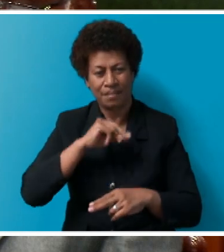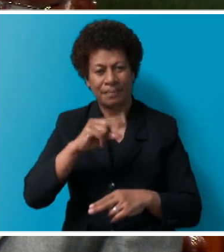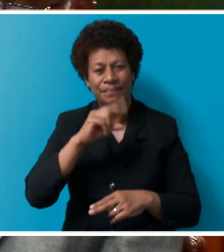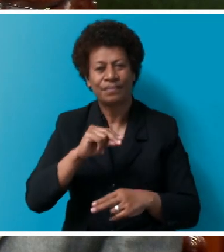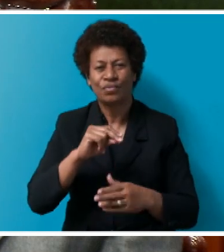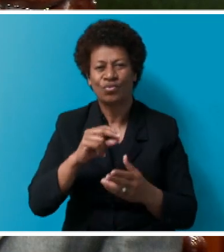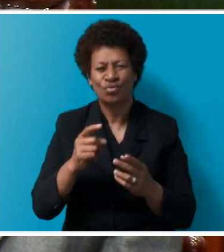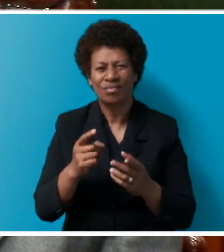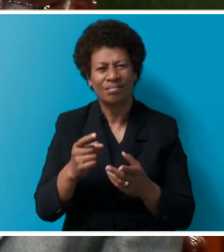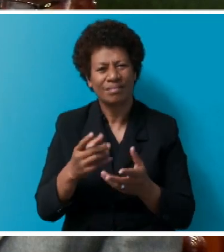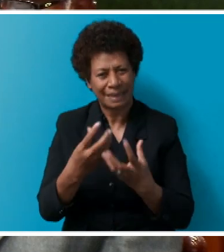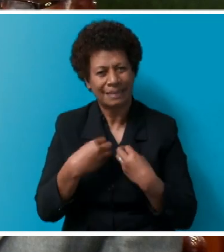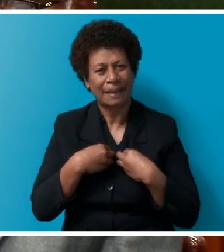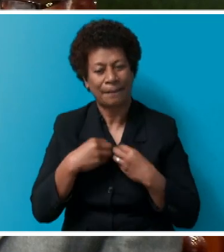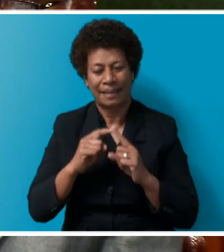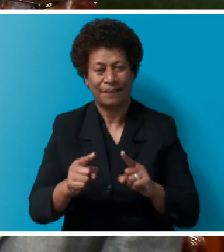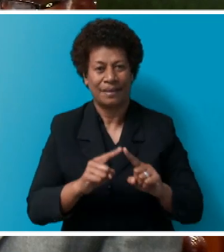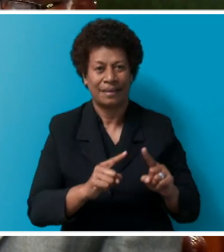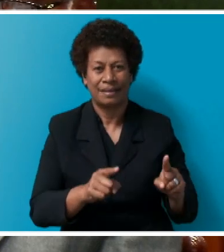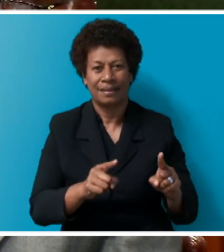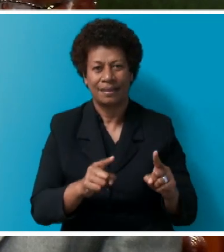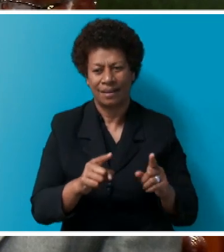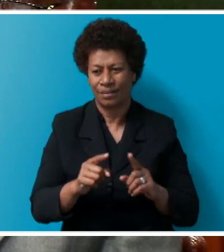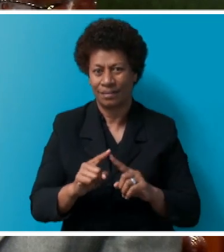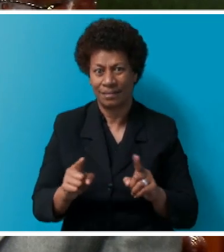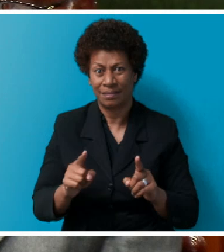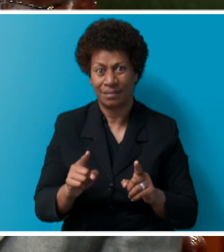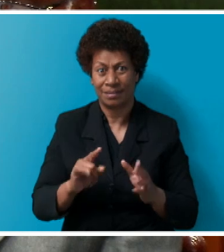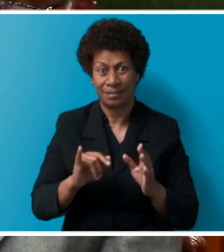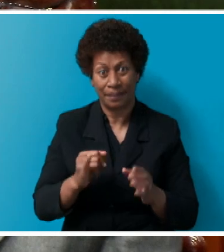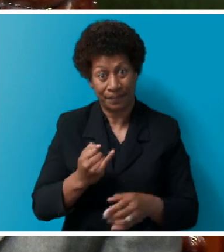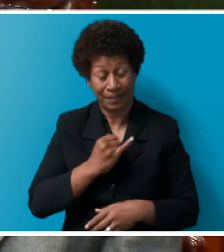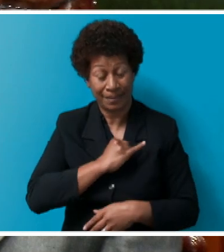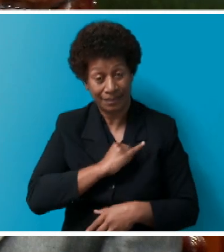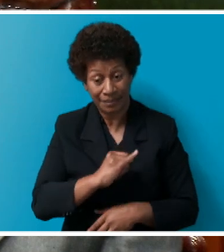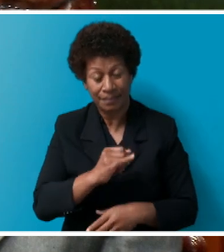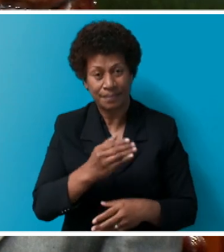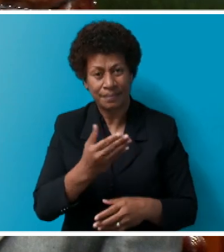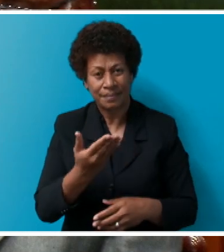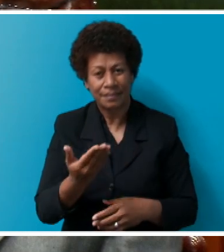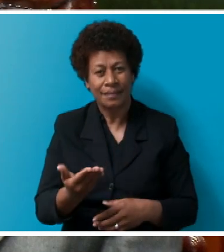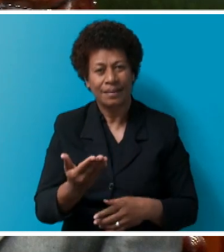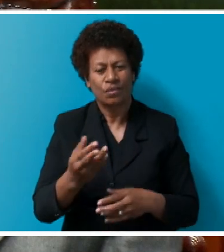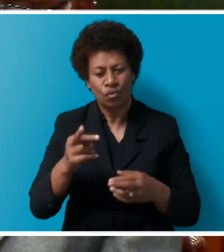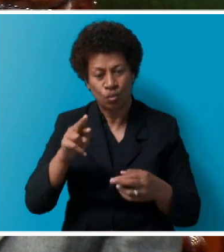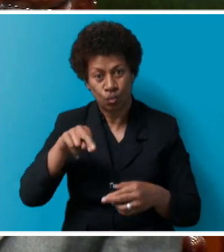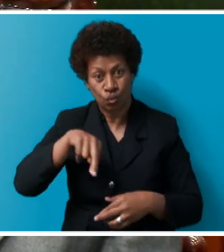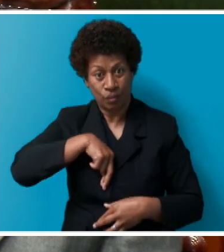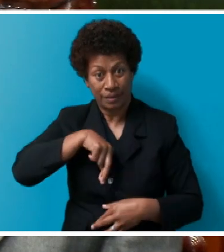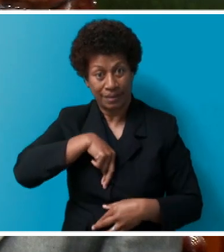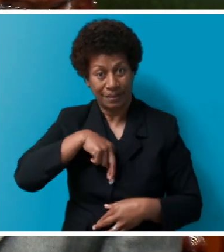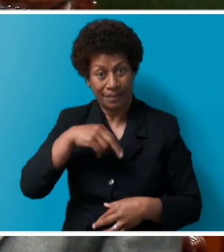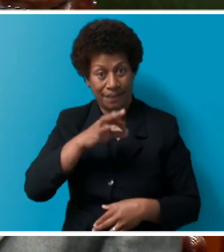our differences, our distinct identities, histories, and religious faiths, while